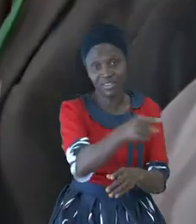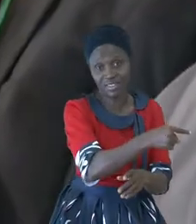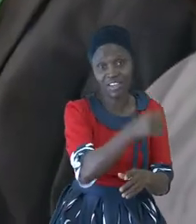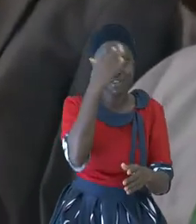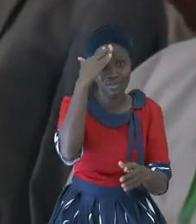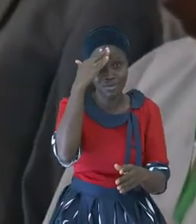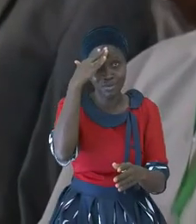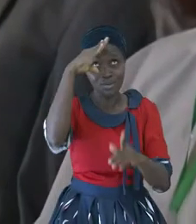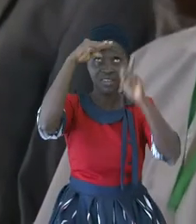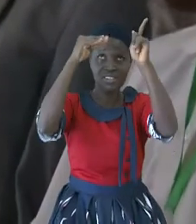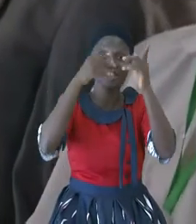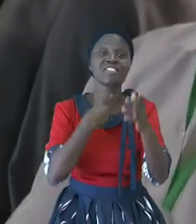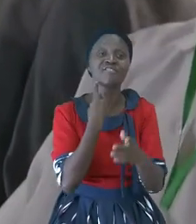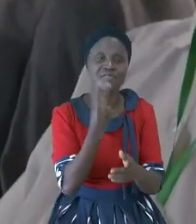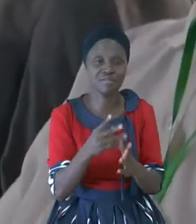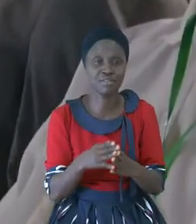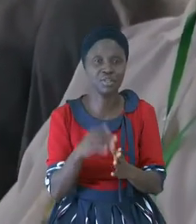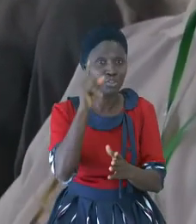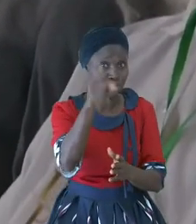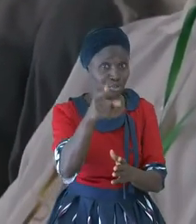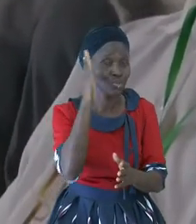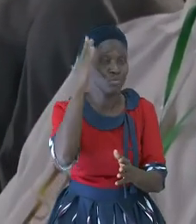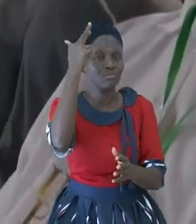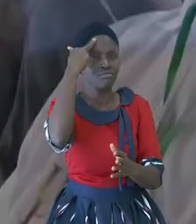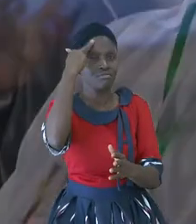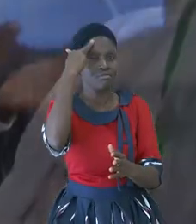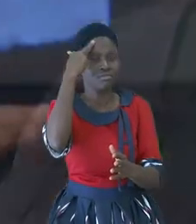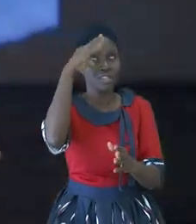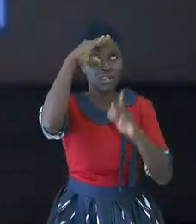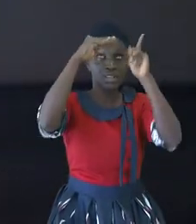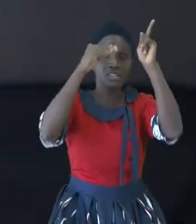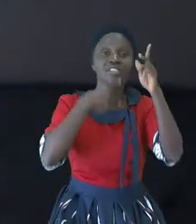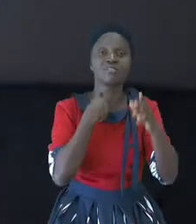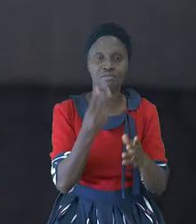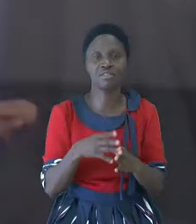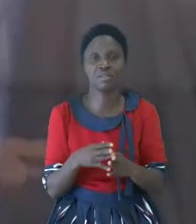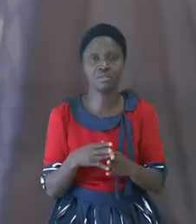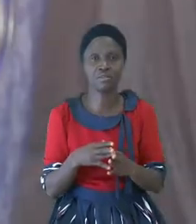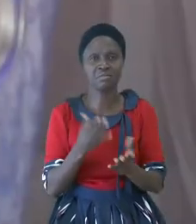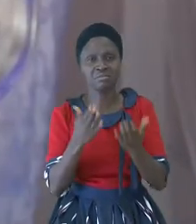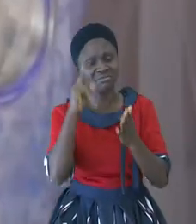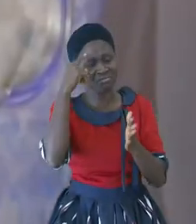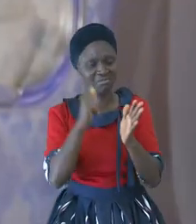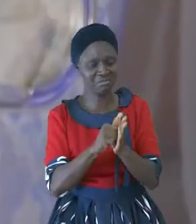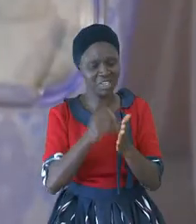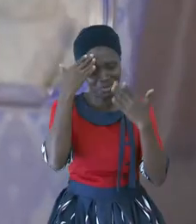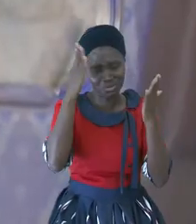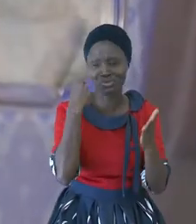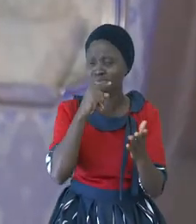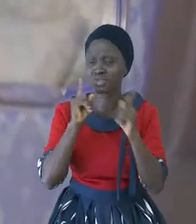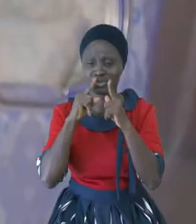voice. Yeah. I don't know who is speaking, tells me to do this, but I don't know. You will